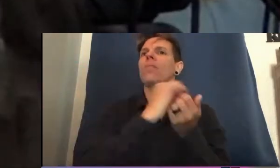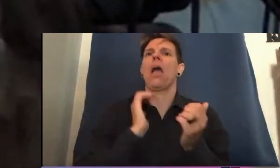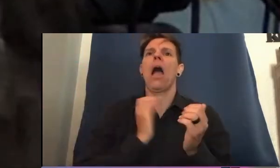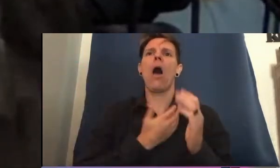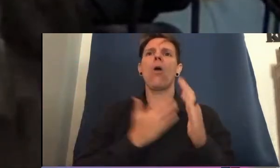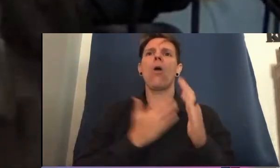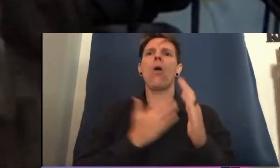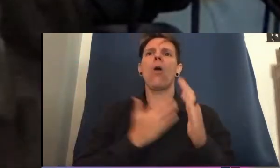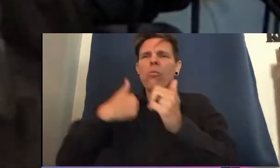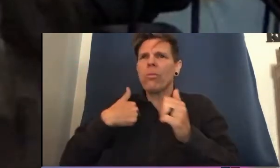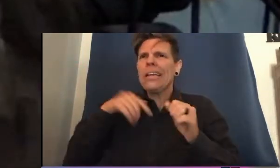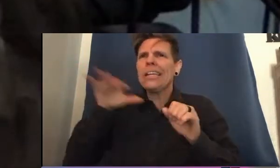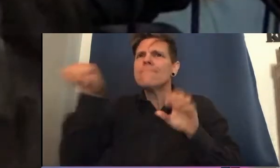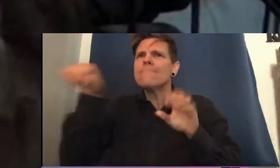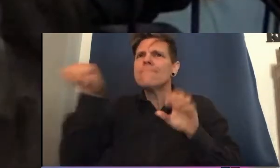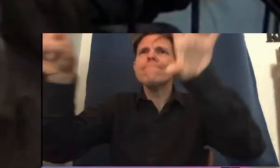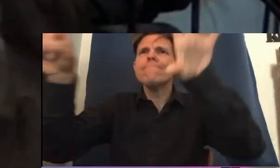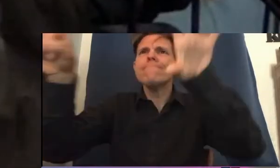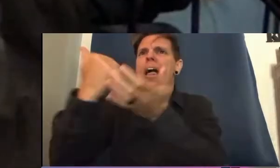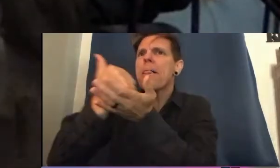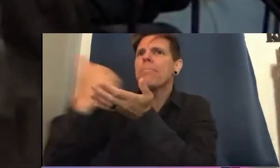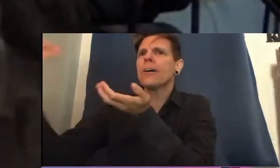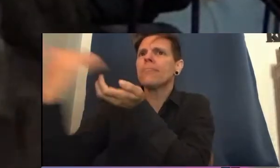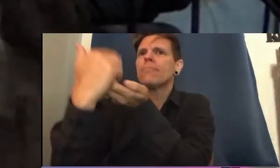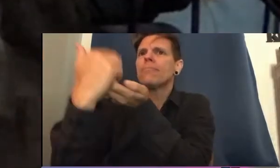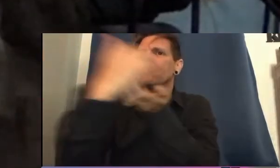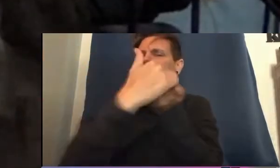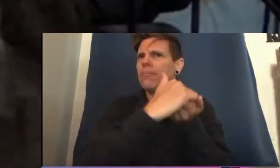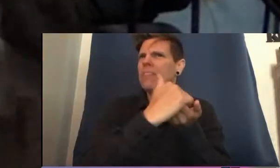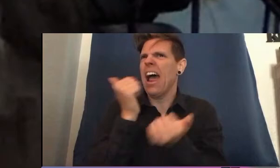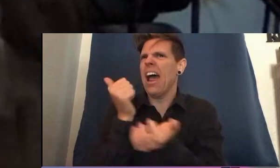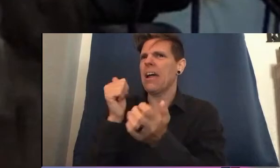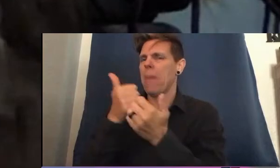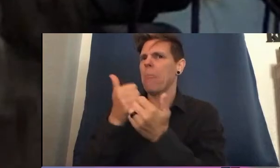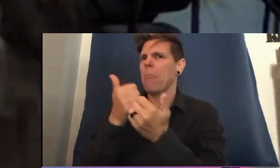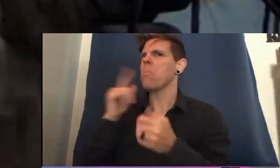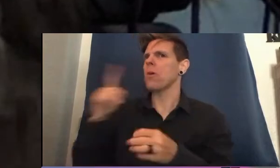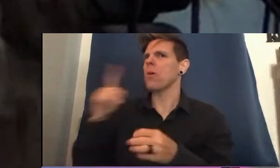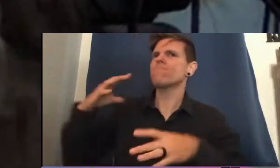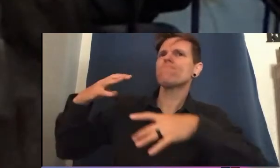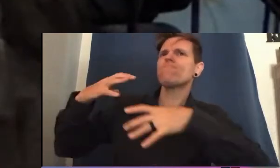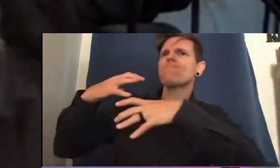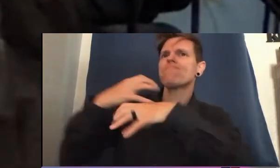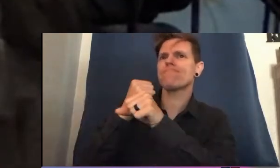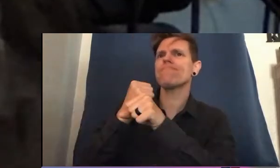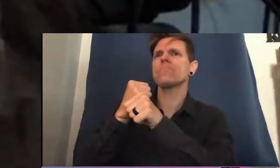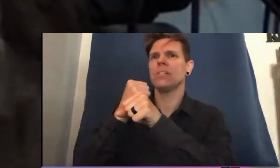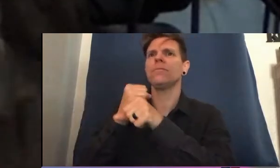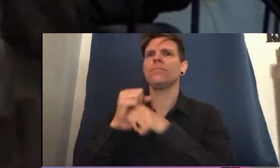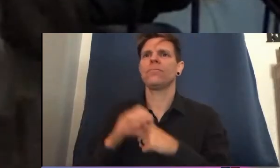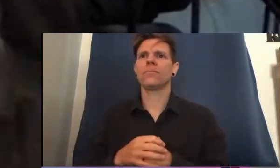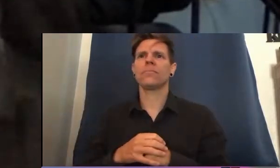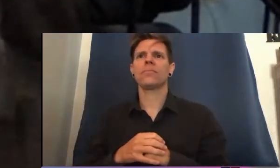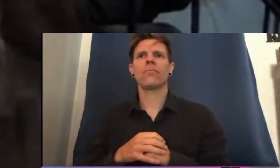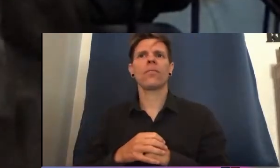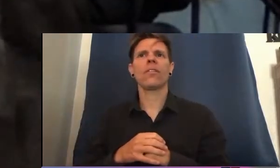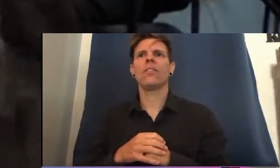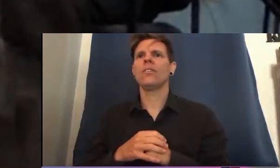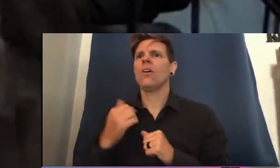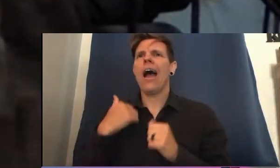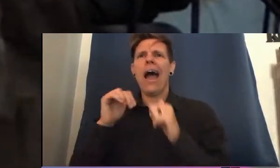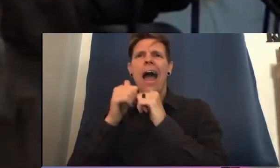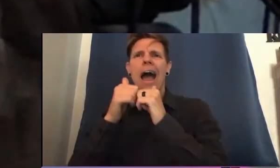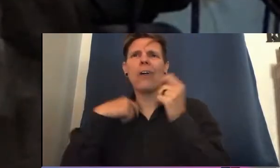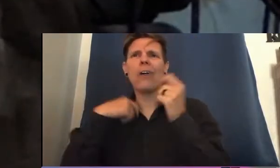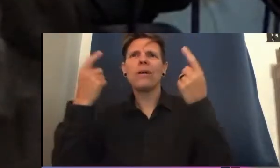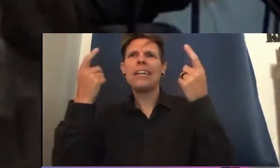provide a summary and a little bit of information around workload on our communicable disease staff and how we're